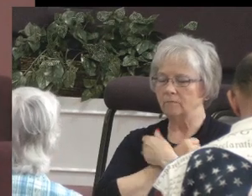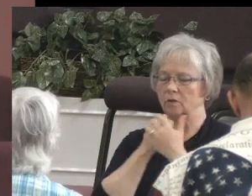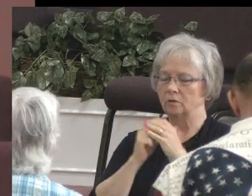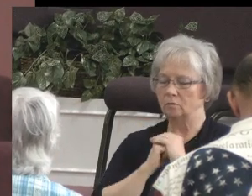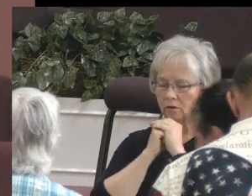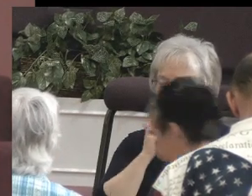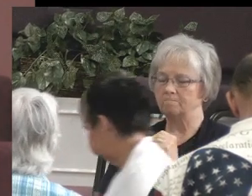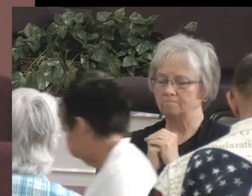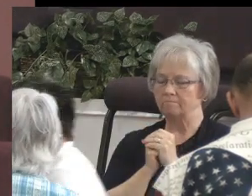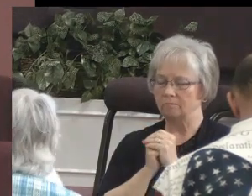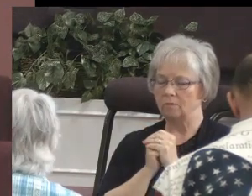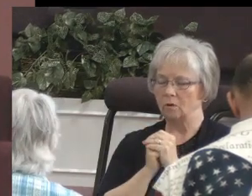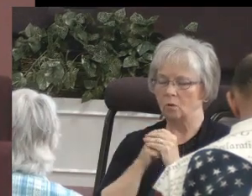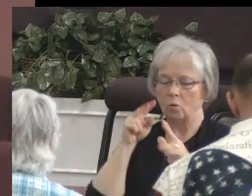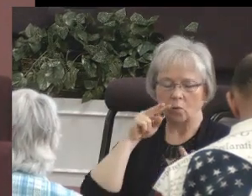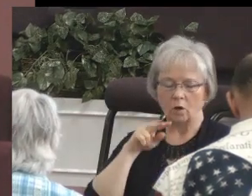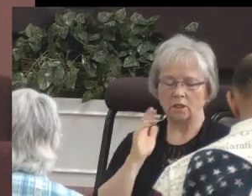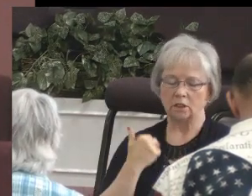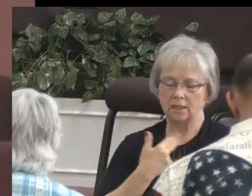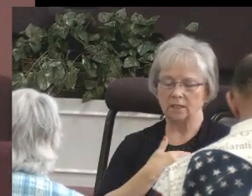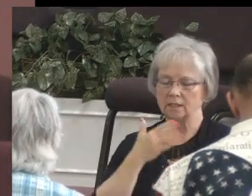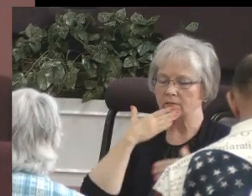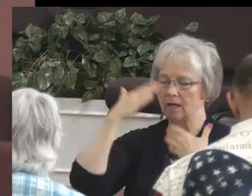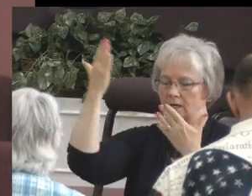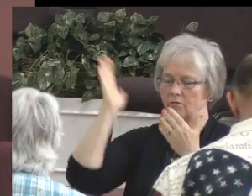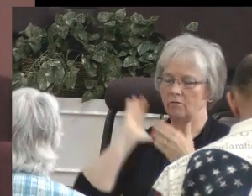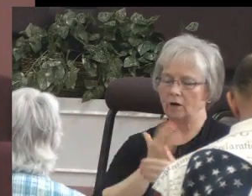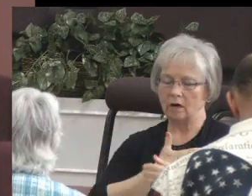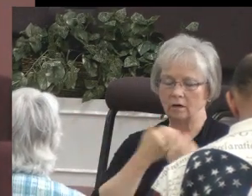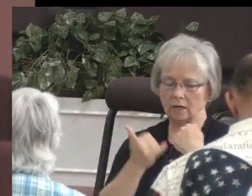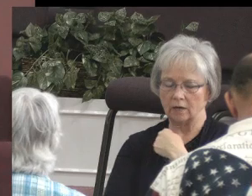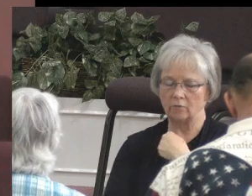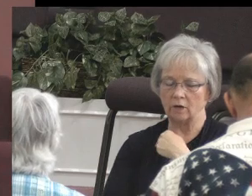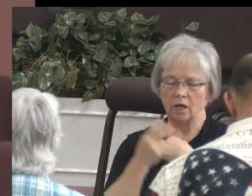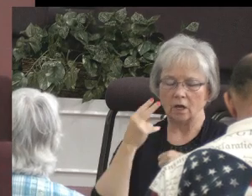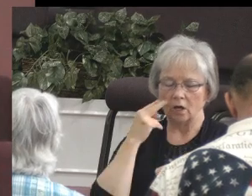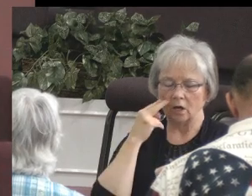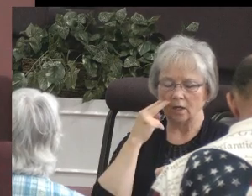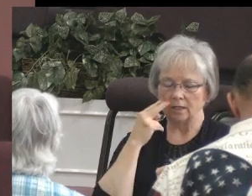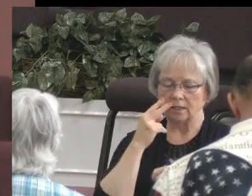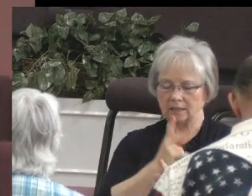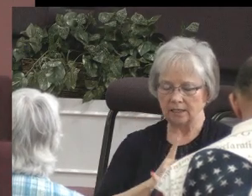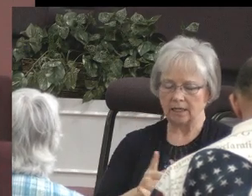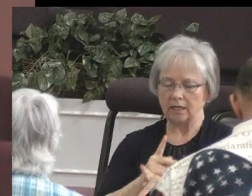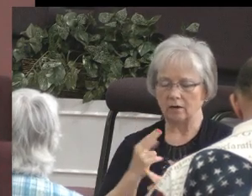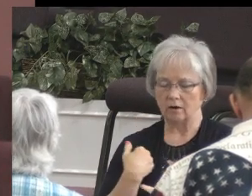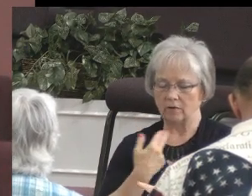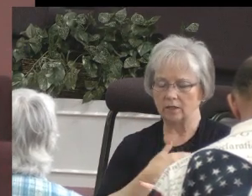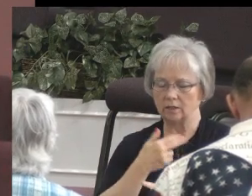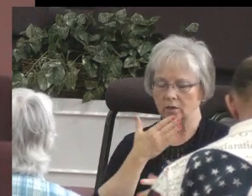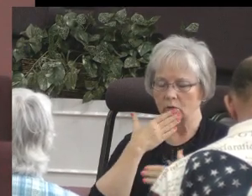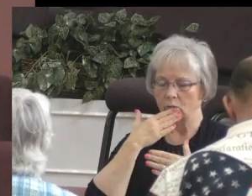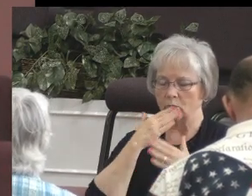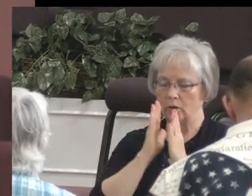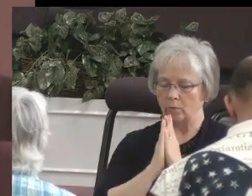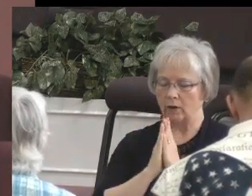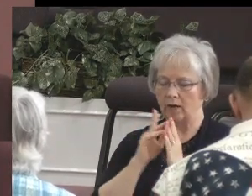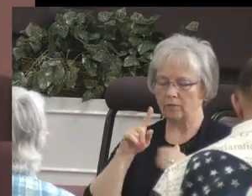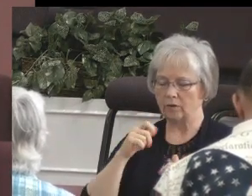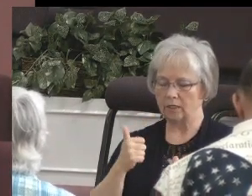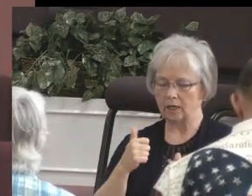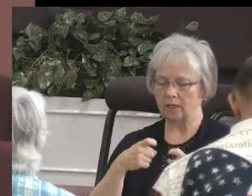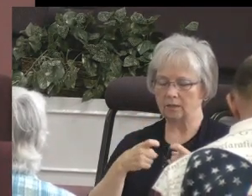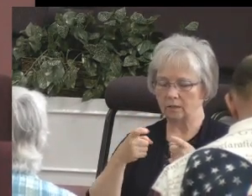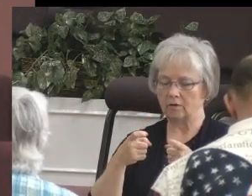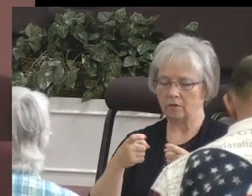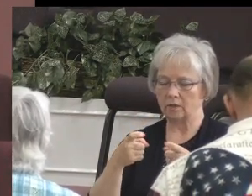country, Father. We thank you for blessing us in so many ways. We pray for the tithes and offerings that we're giving today, Father. May they be used to